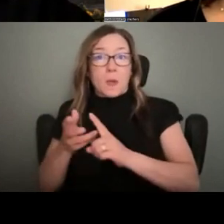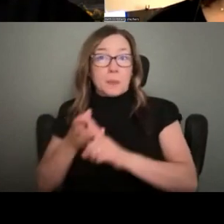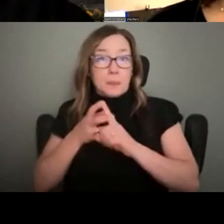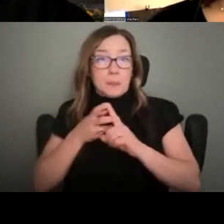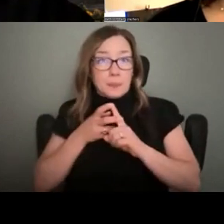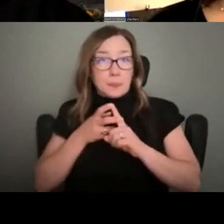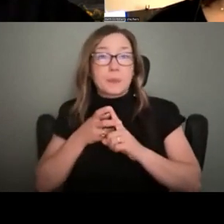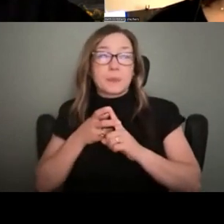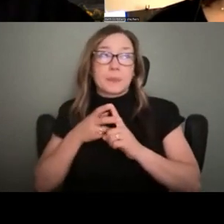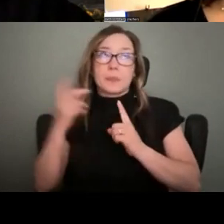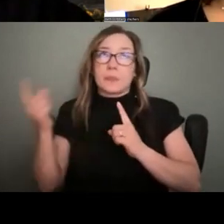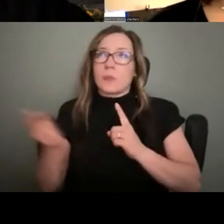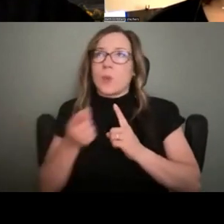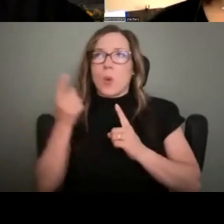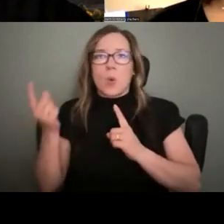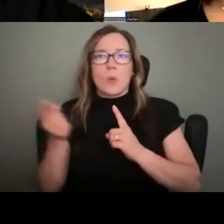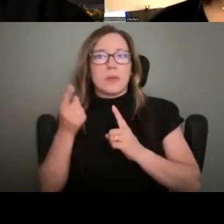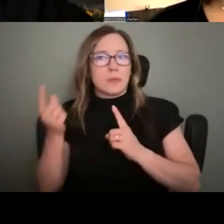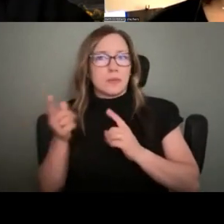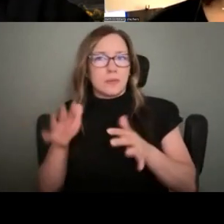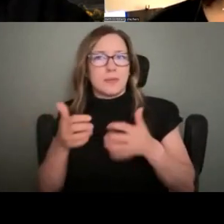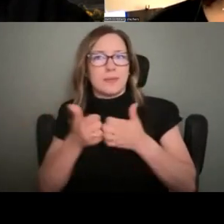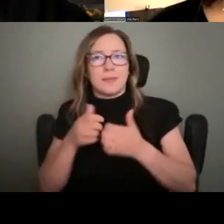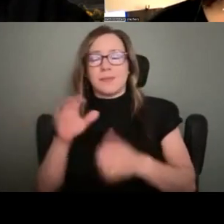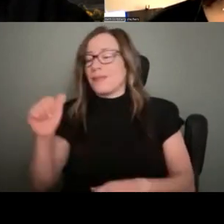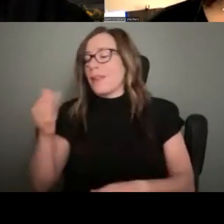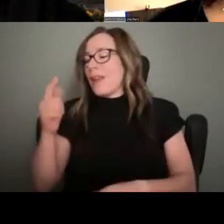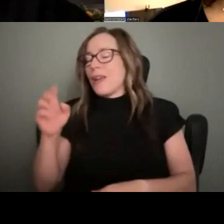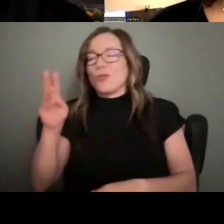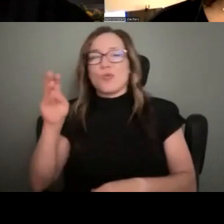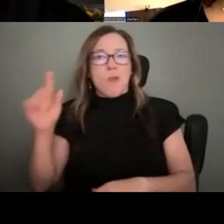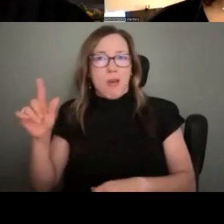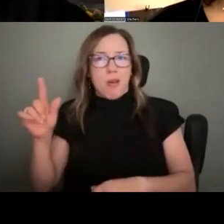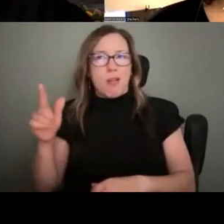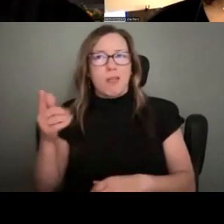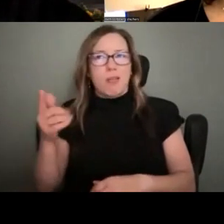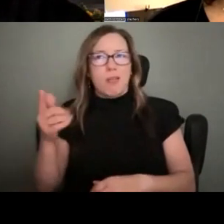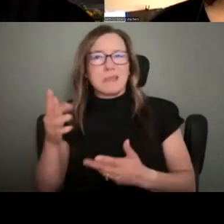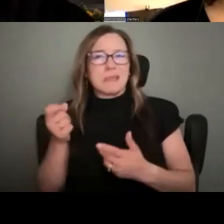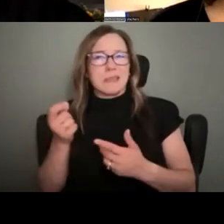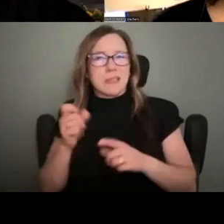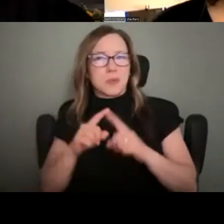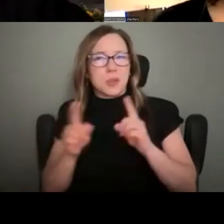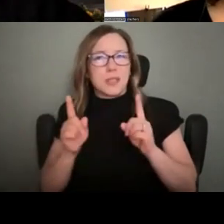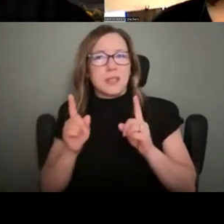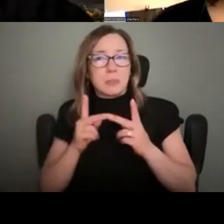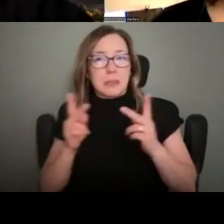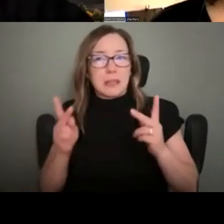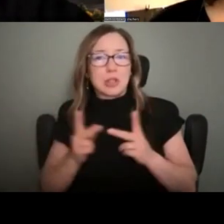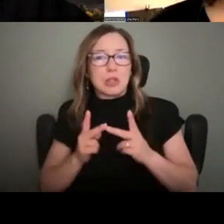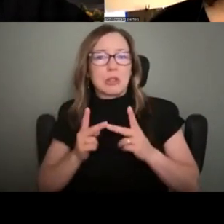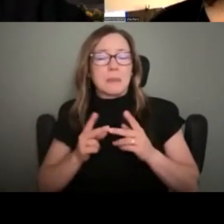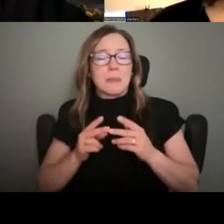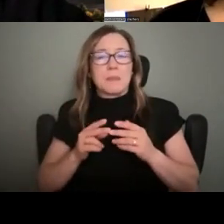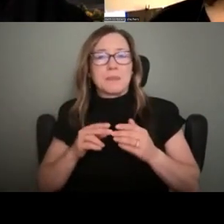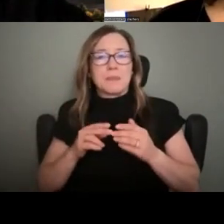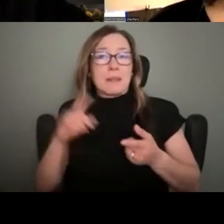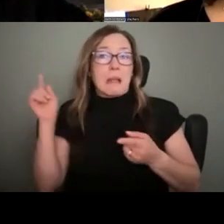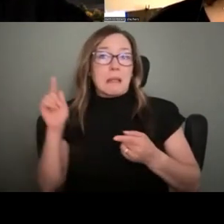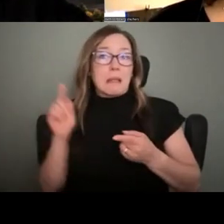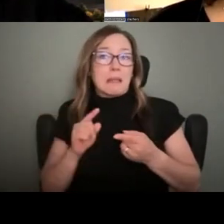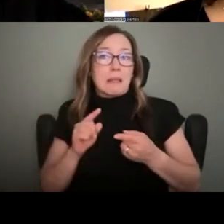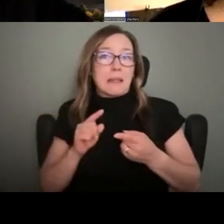is always a challenge. AgeWell, we're in a slightly different position because we're in the least rural and